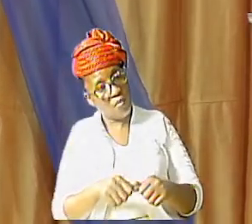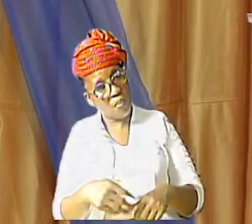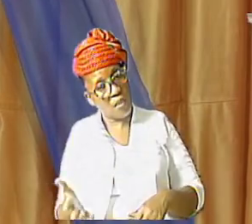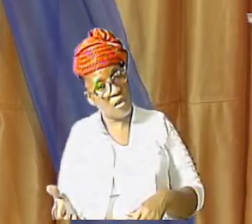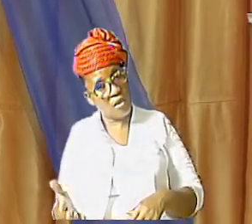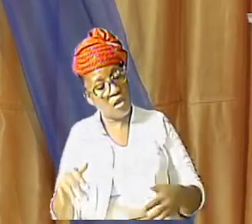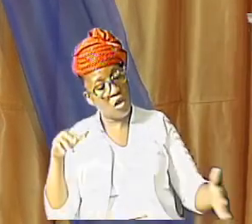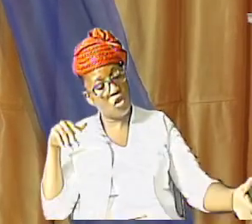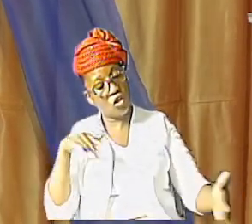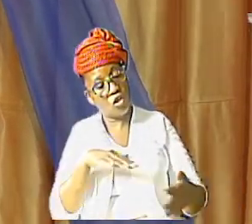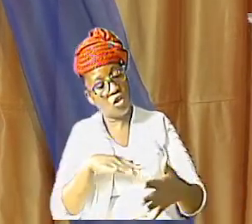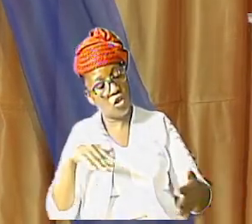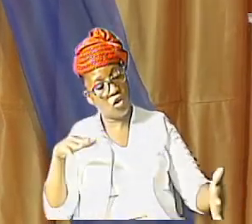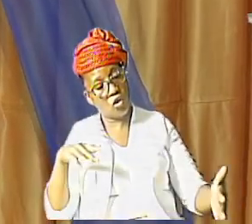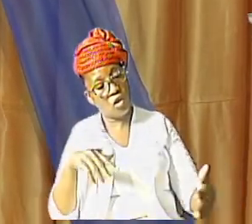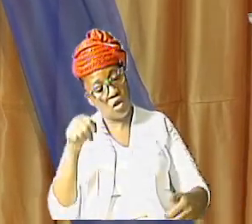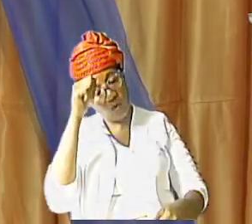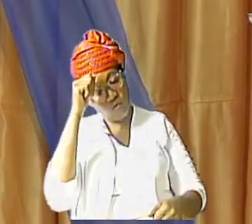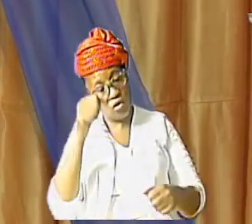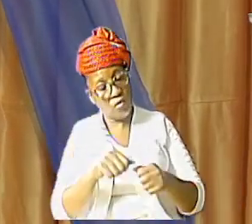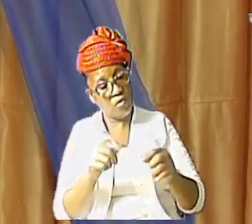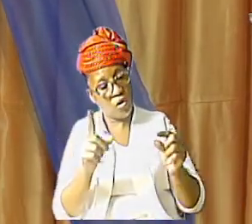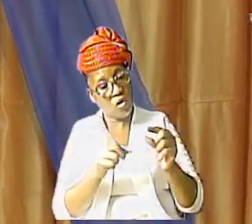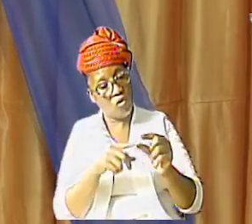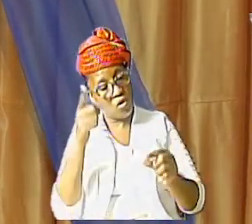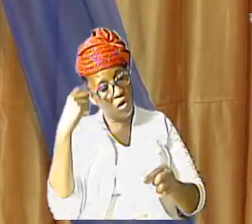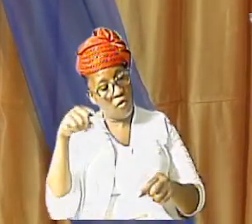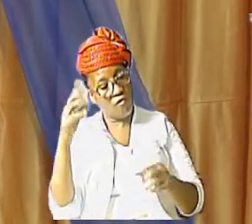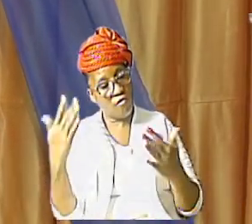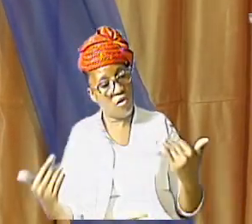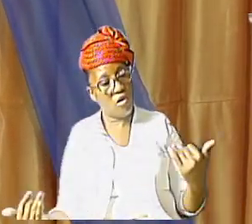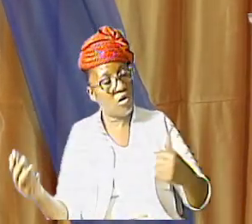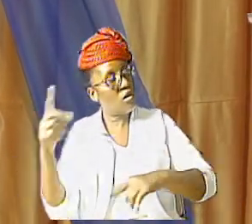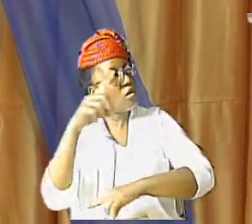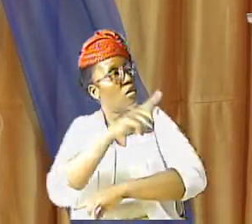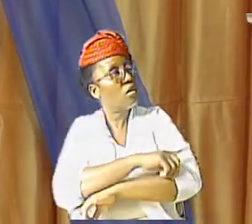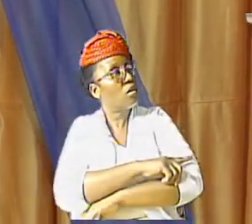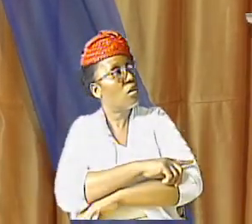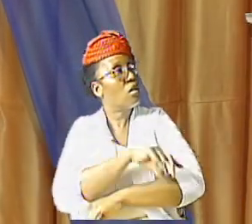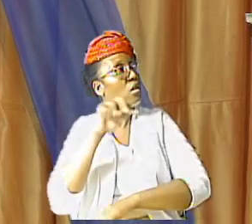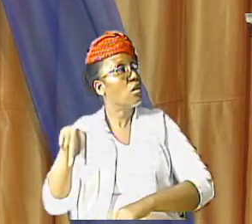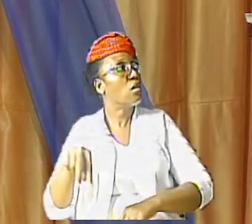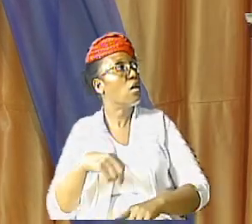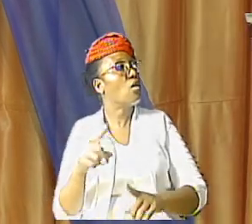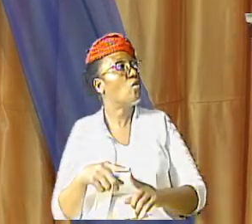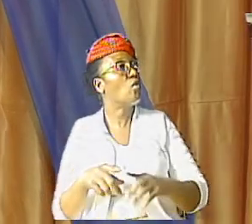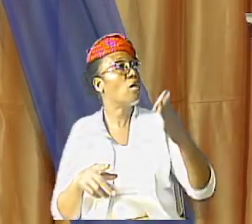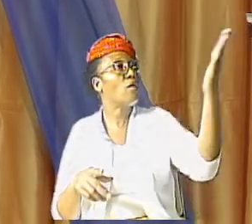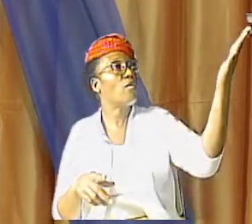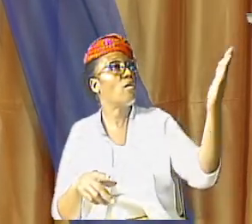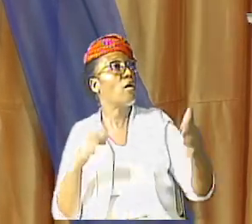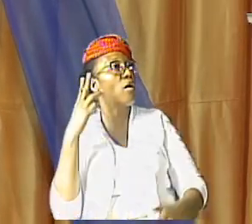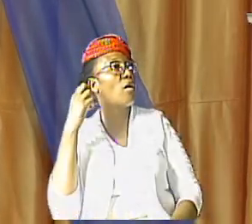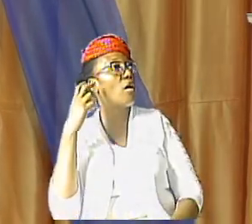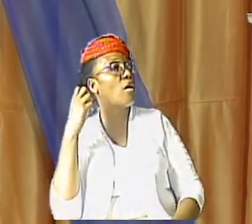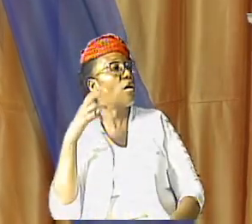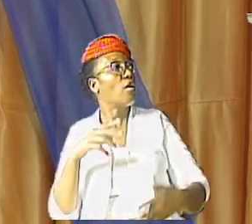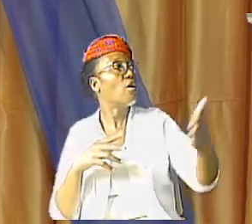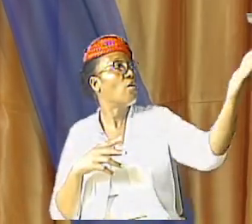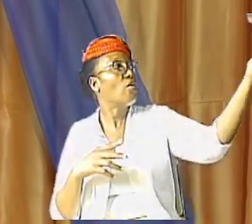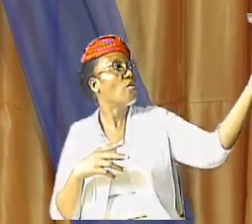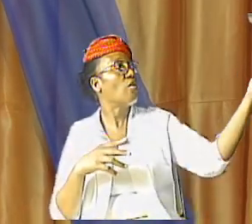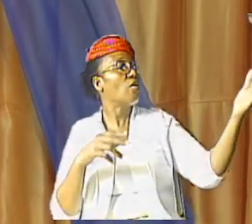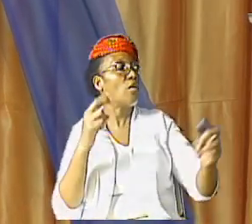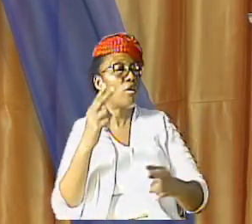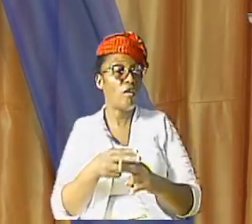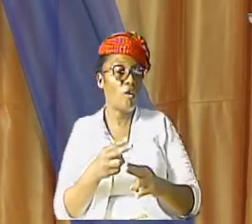able to regurgitate the word today. So I'm going to ask you to stand when you hear your name, and you're going to give a praise the Lord. No, you're going to say